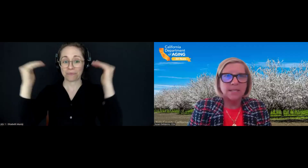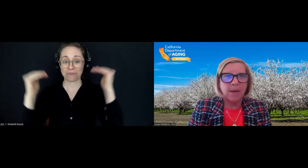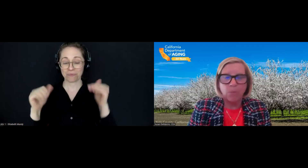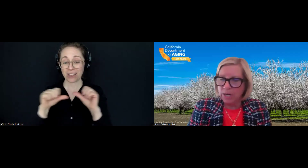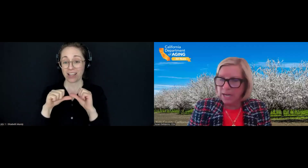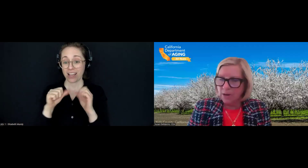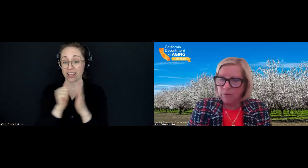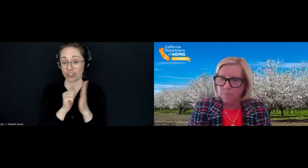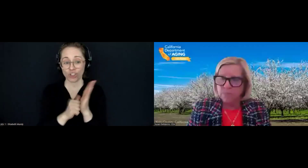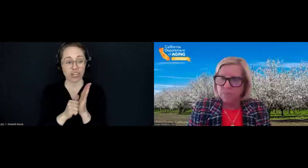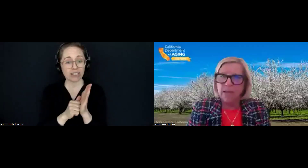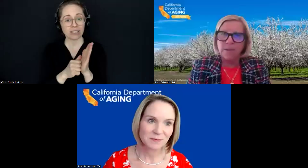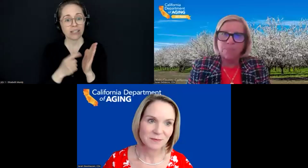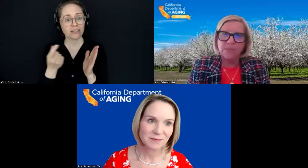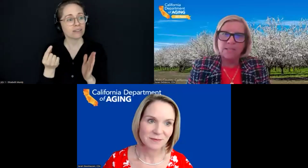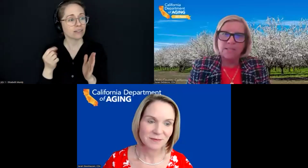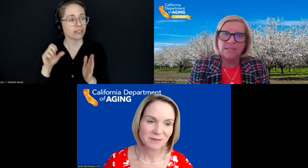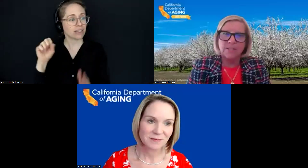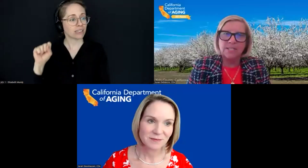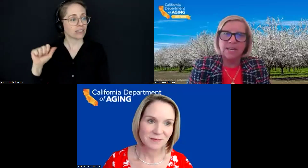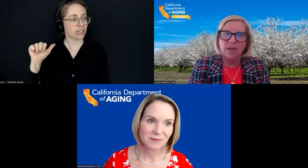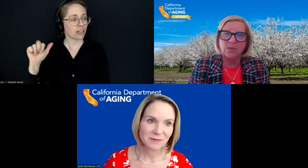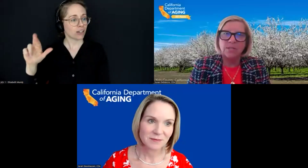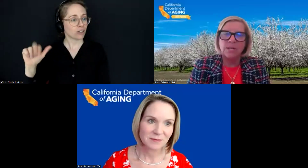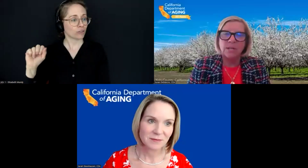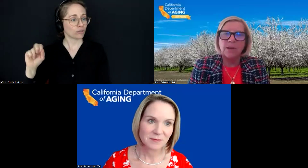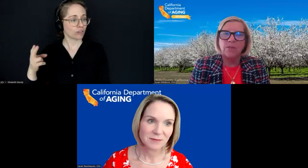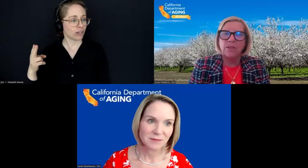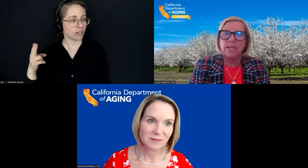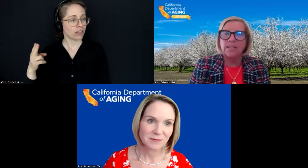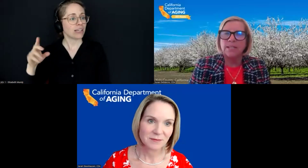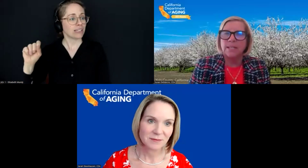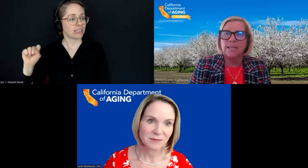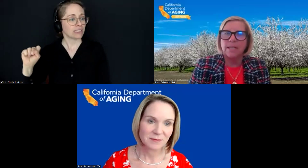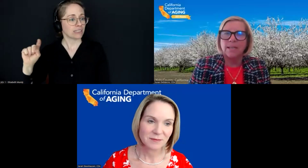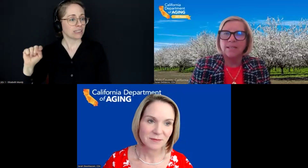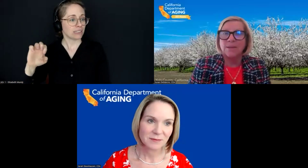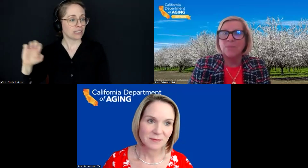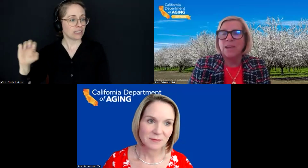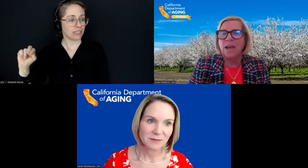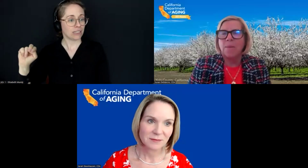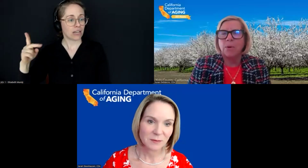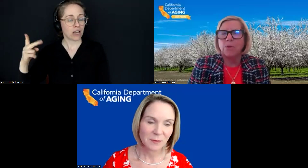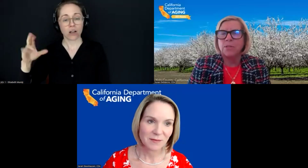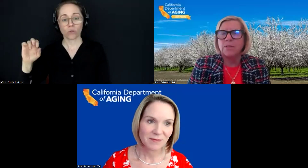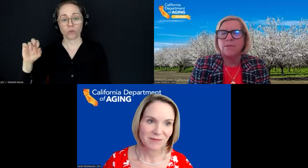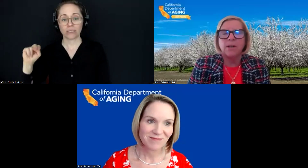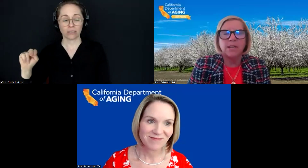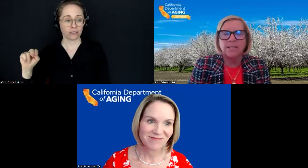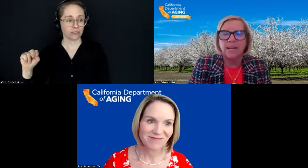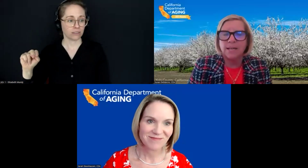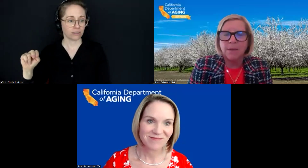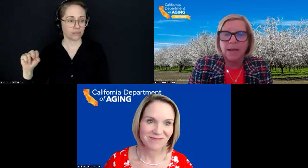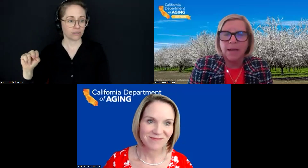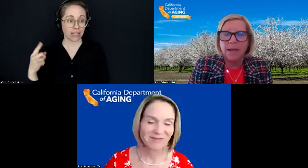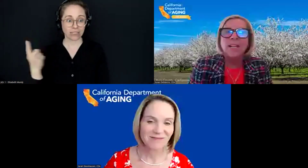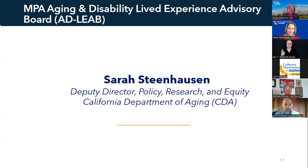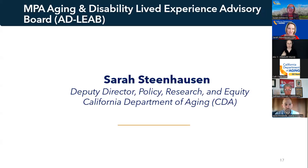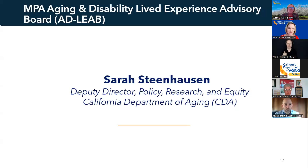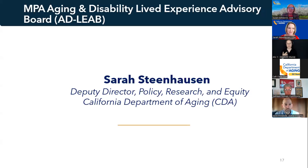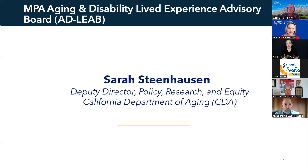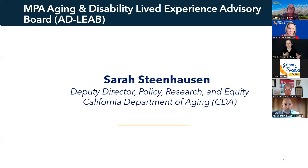is we're going to hear from Sarah Steenhausen about the latest thinking, something I'm personally very excited